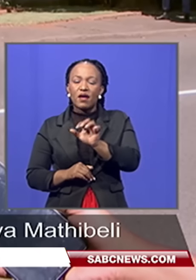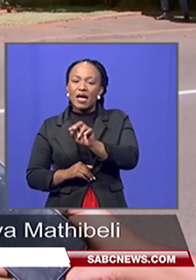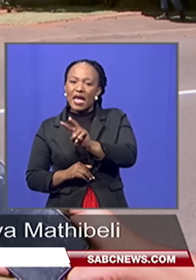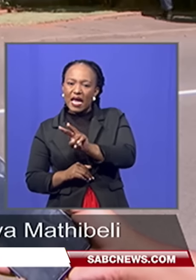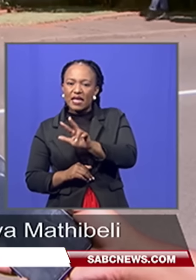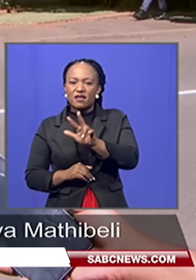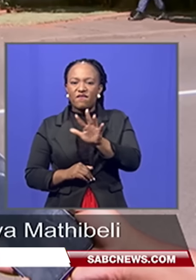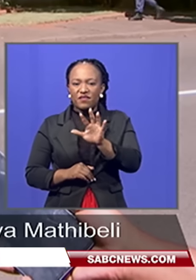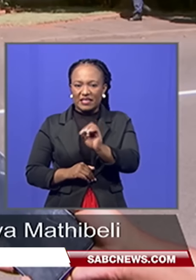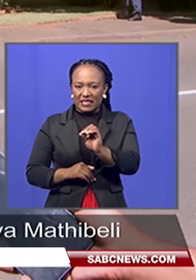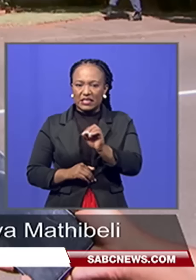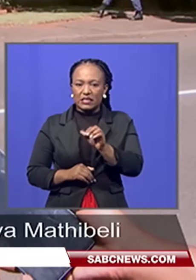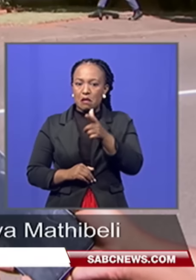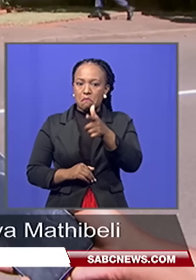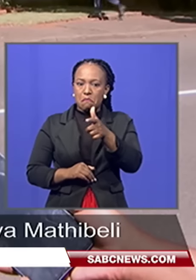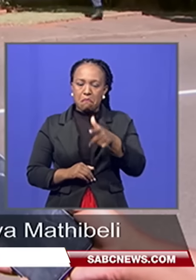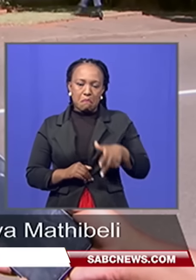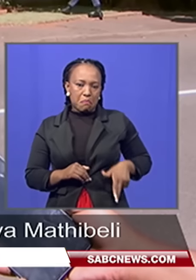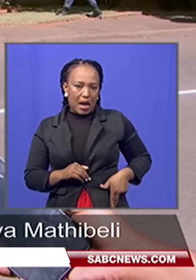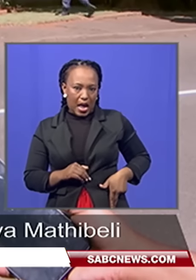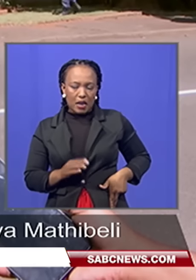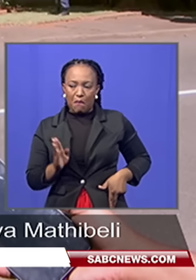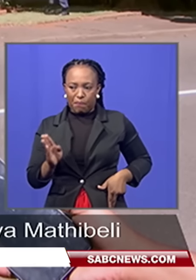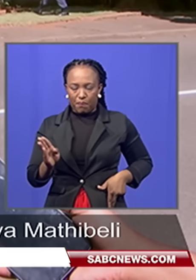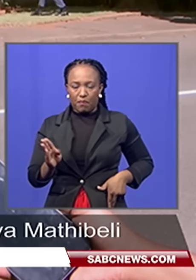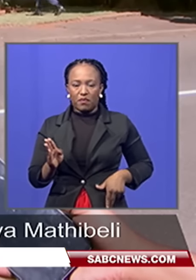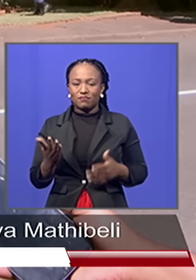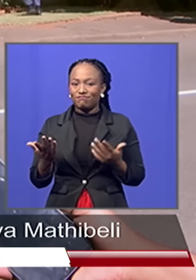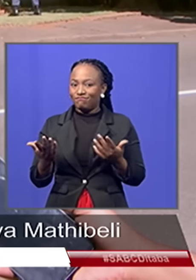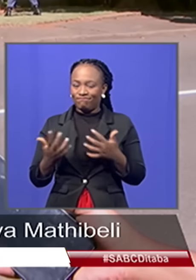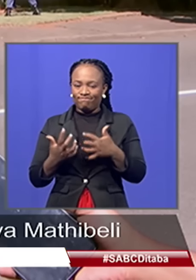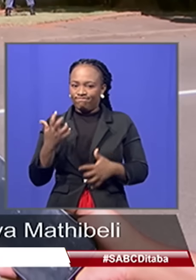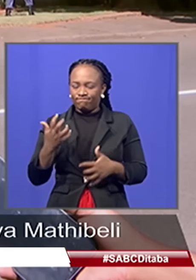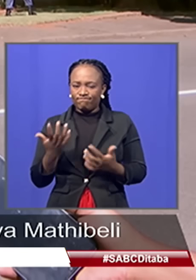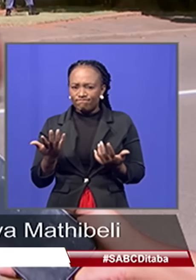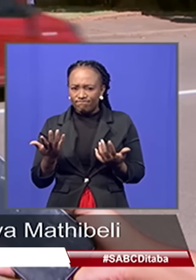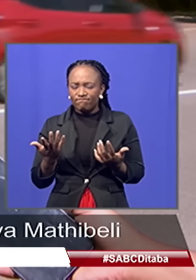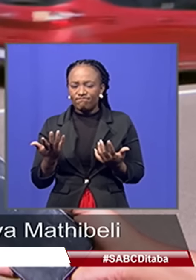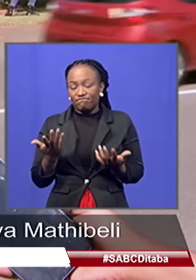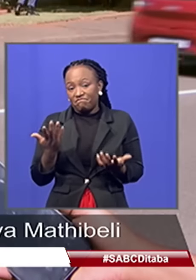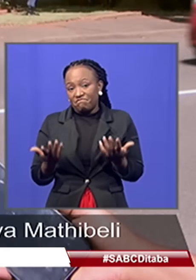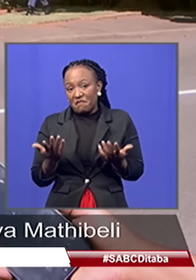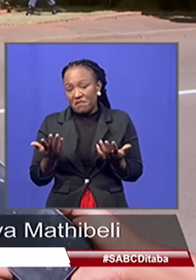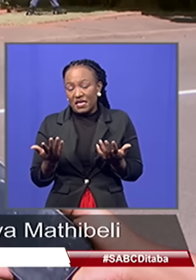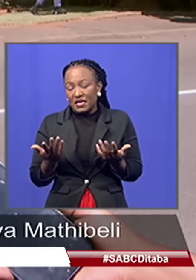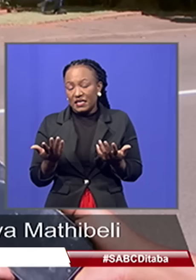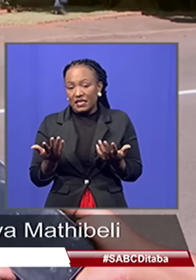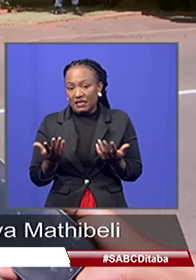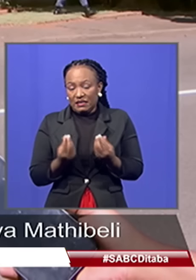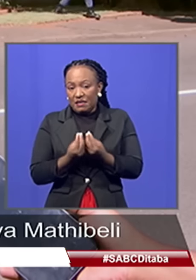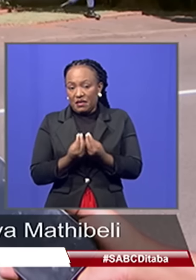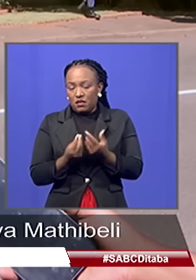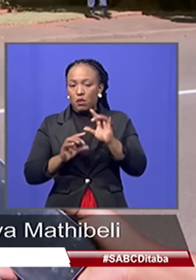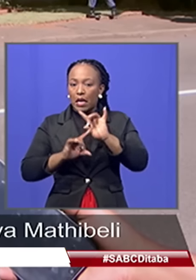850 firearms. So that maybe those are just some discrepancies that can